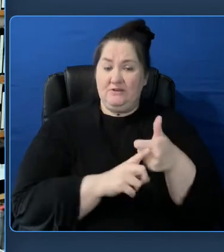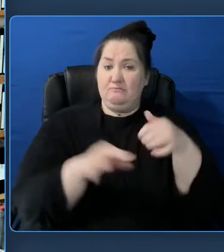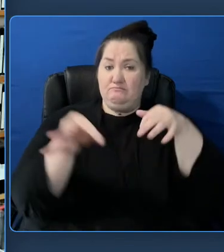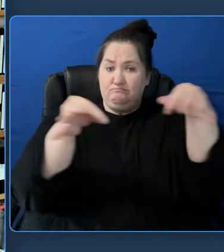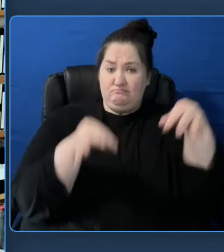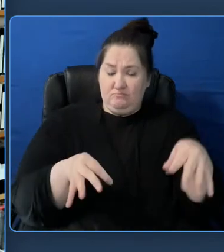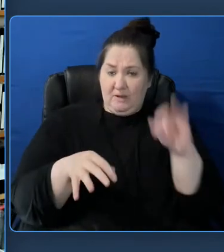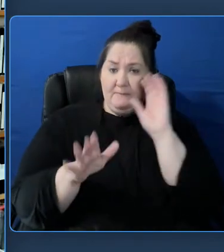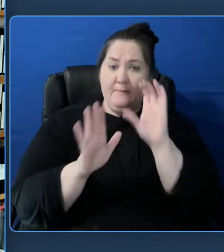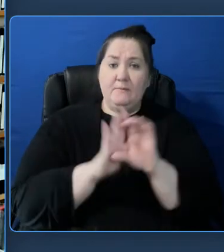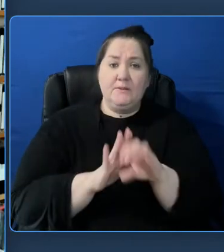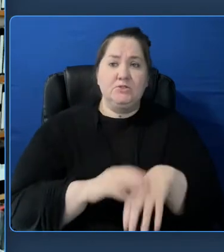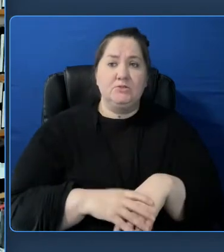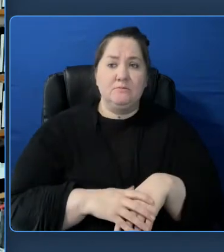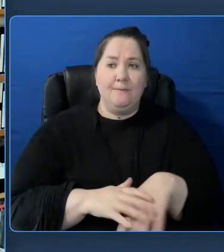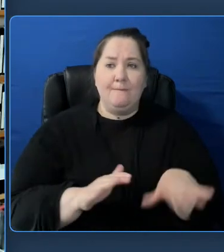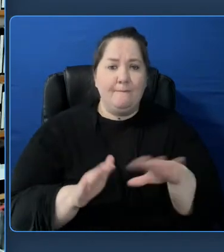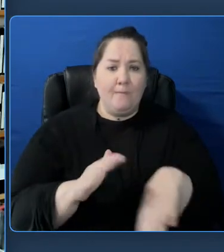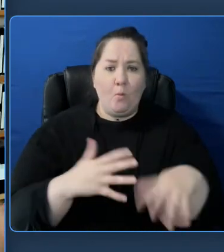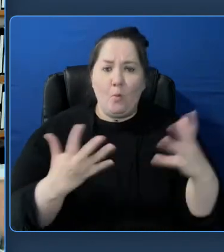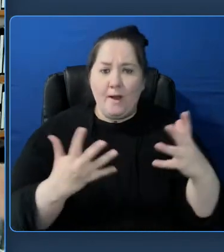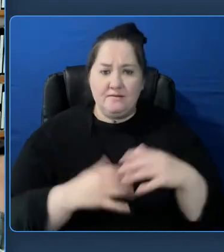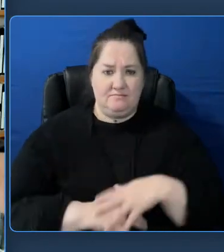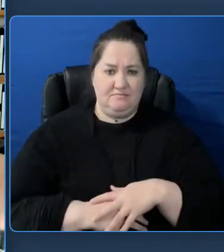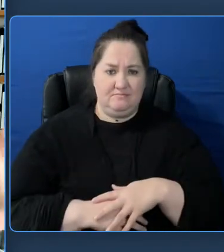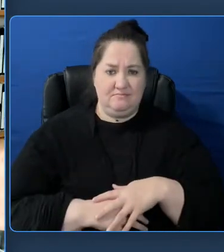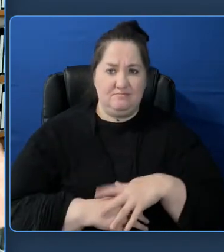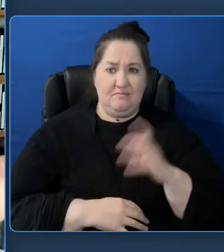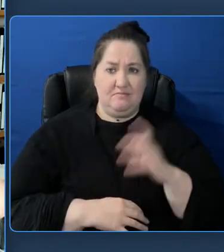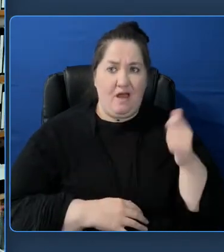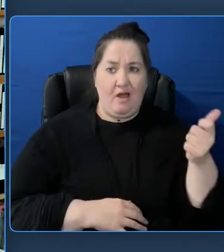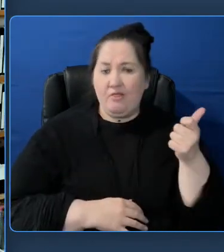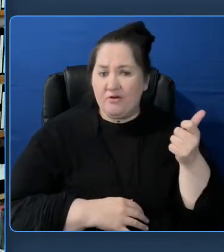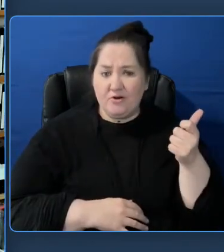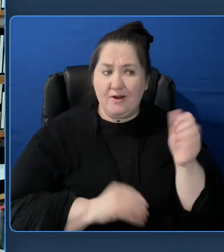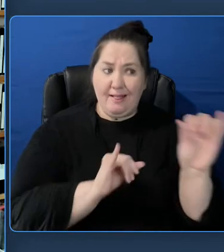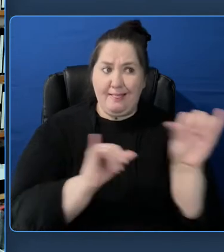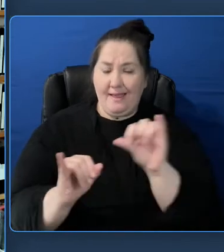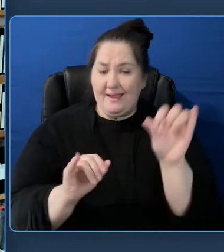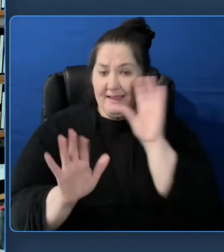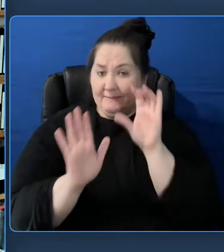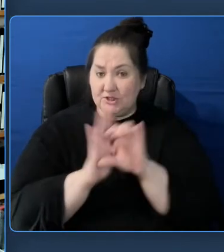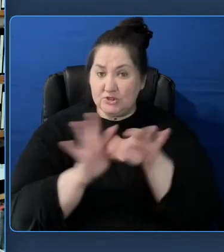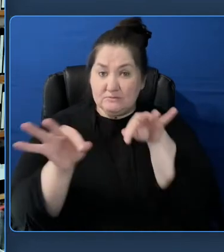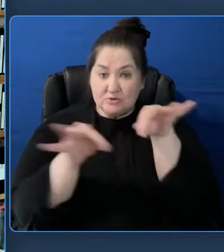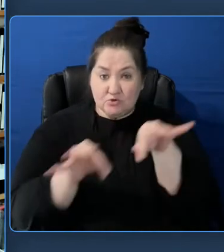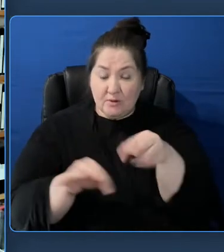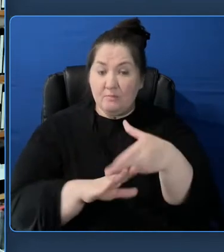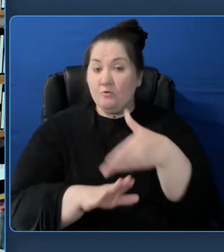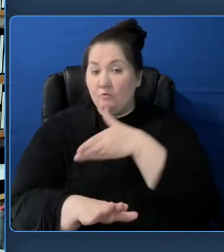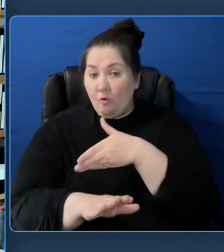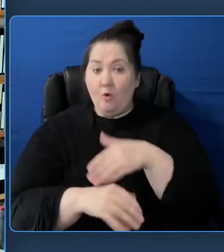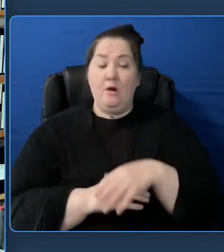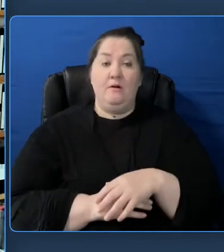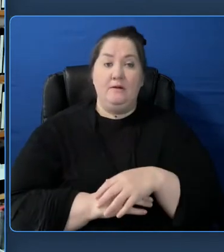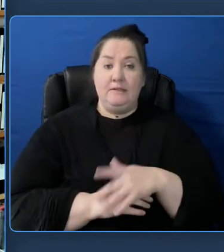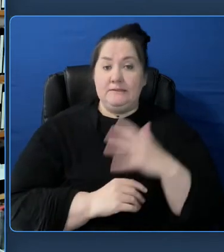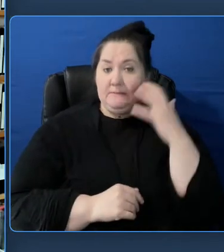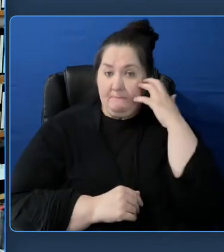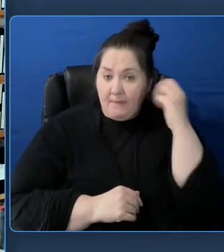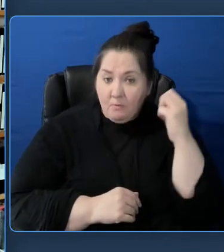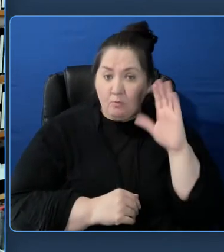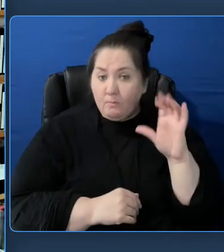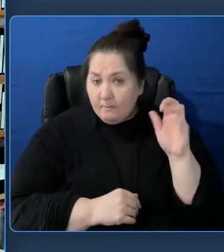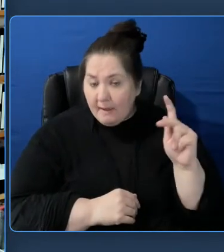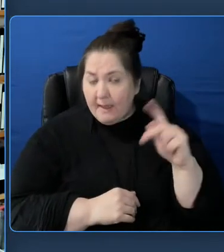Now, based on what? Based on what? Based on other like images that have been described that are in its memory bank,